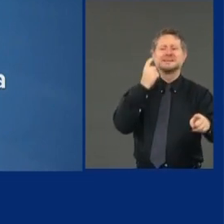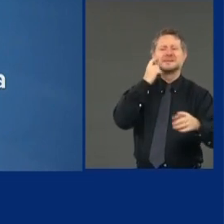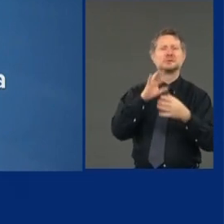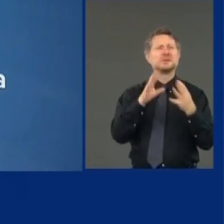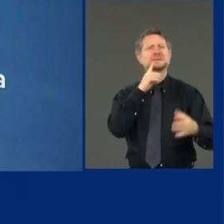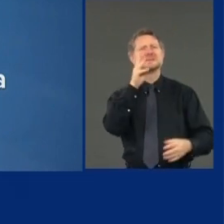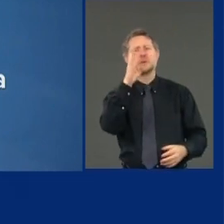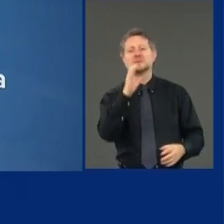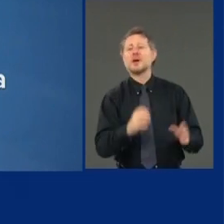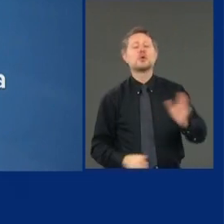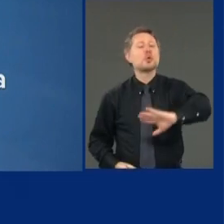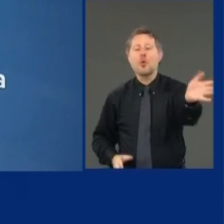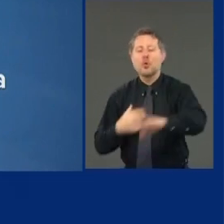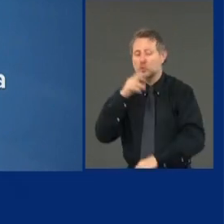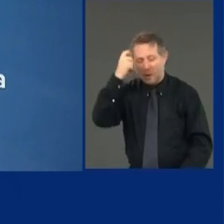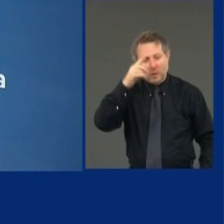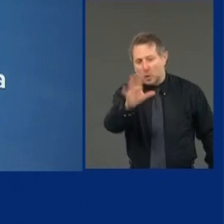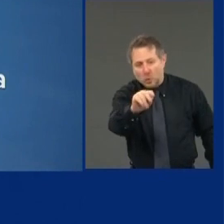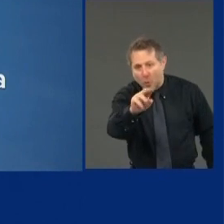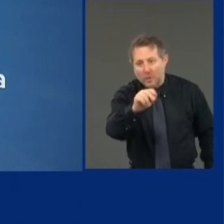there was 600. This